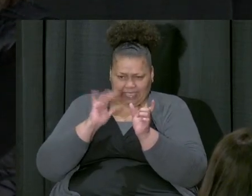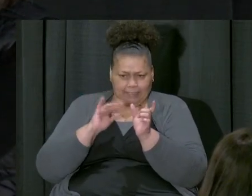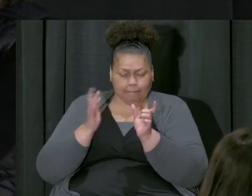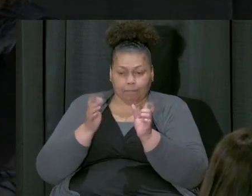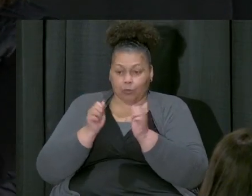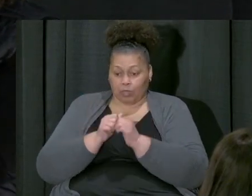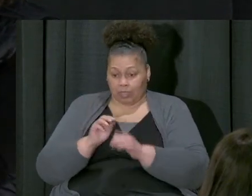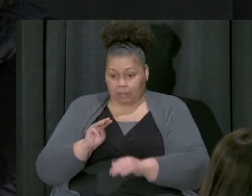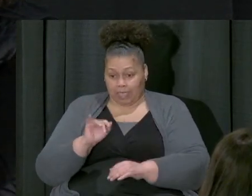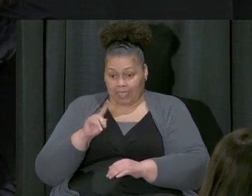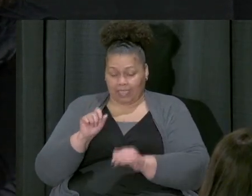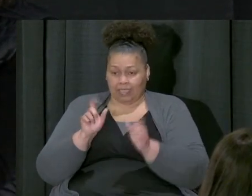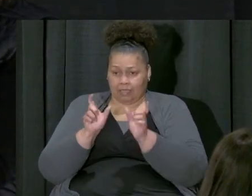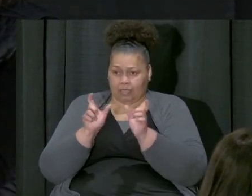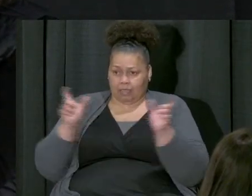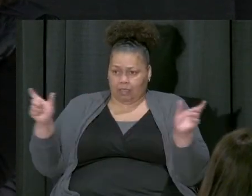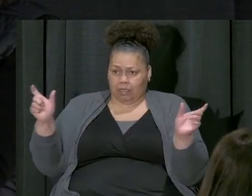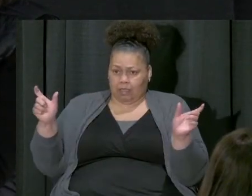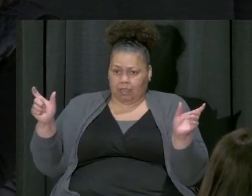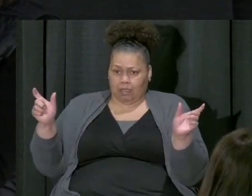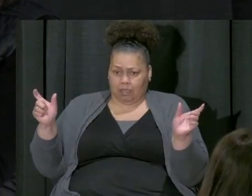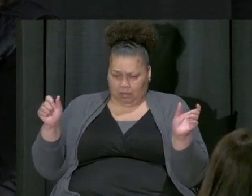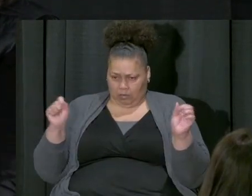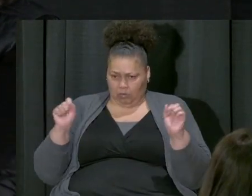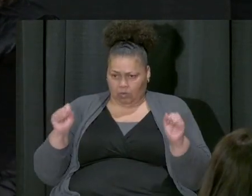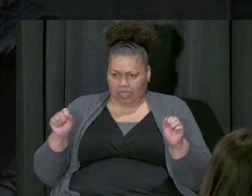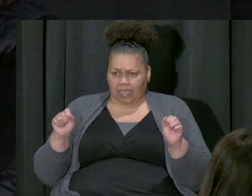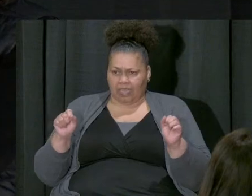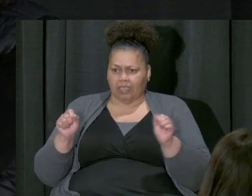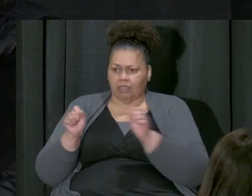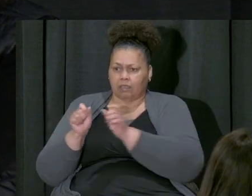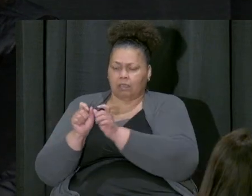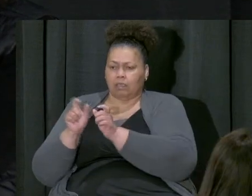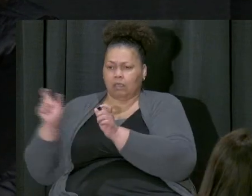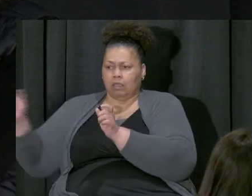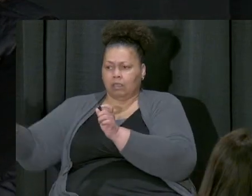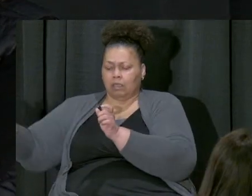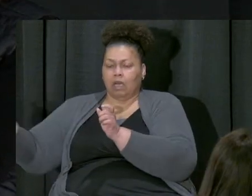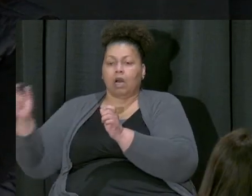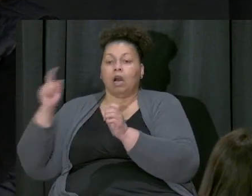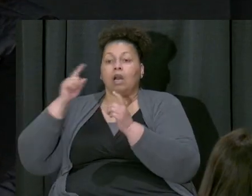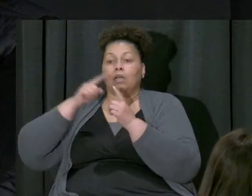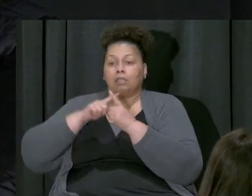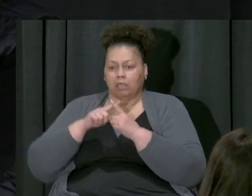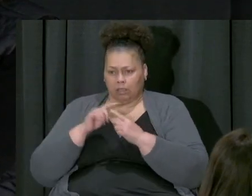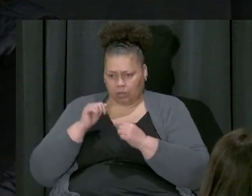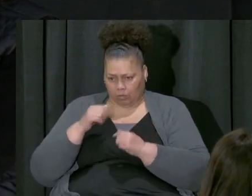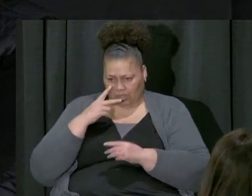you can space out the words until the space is big enough that